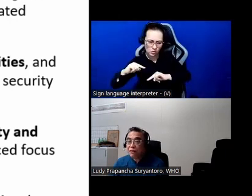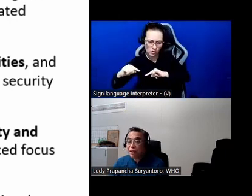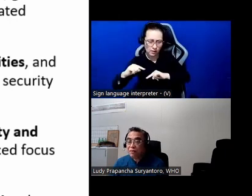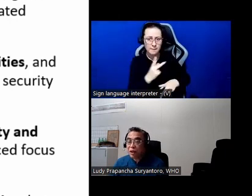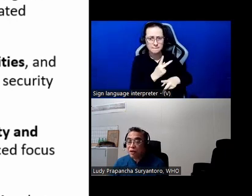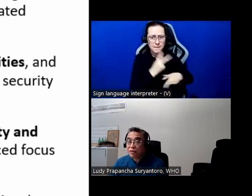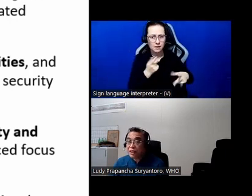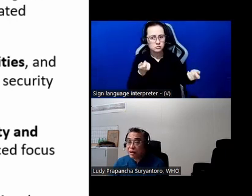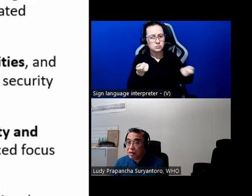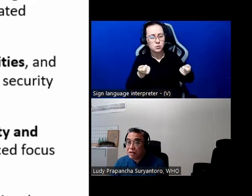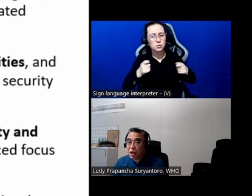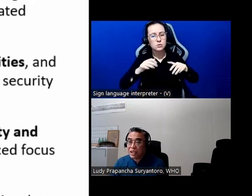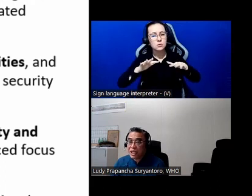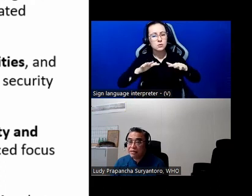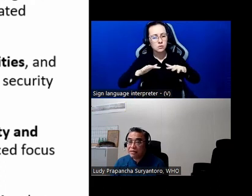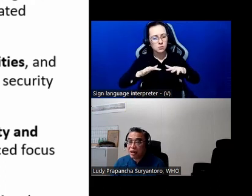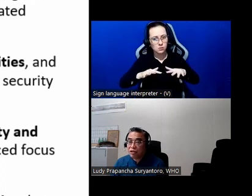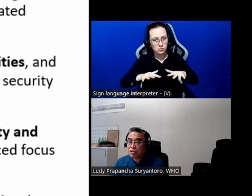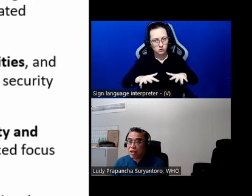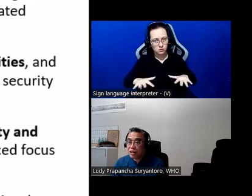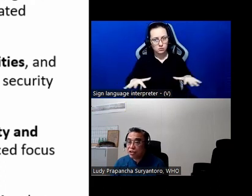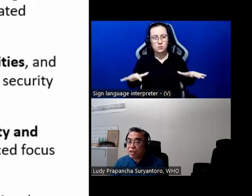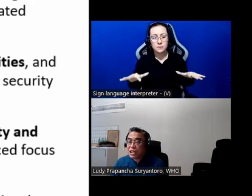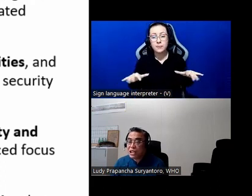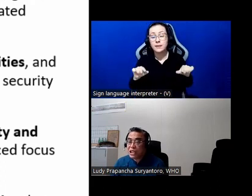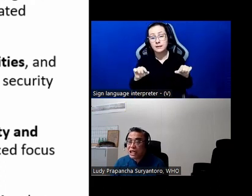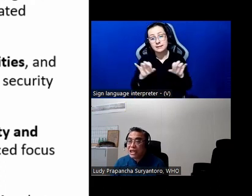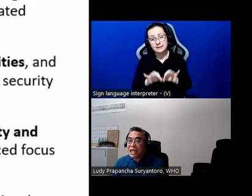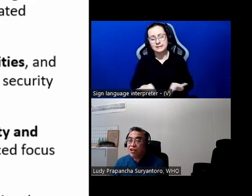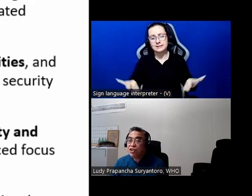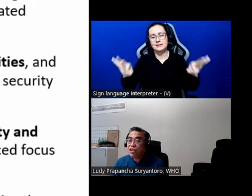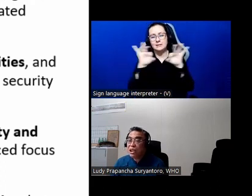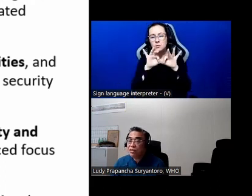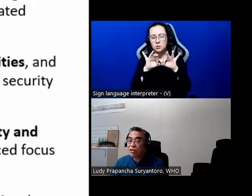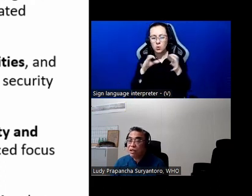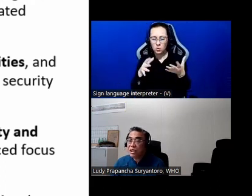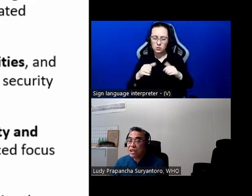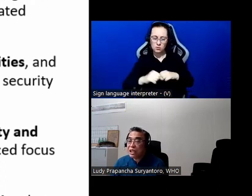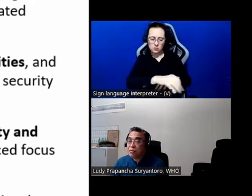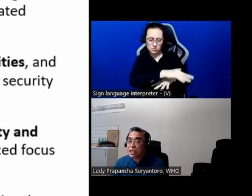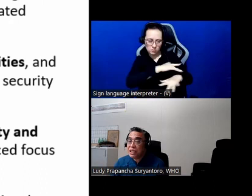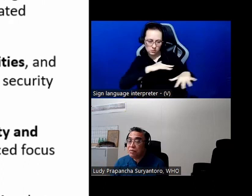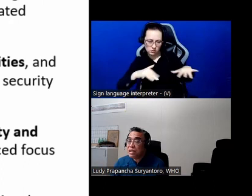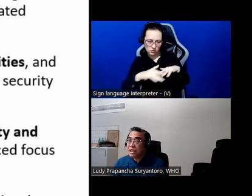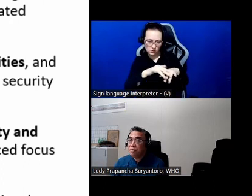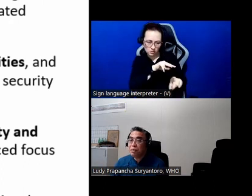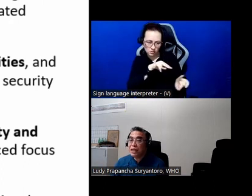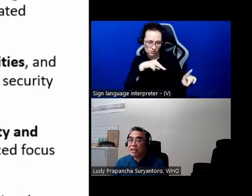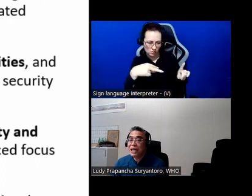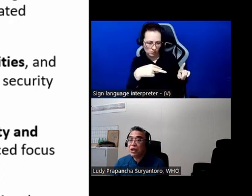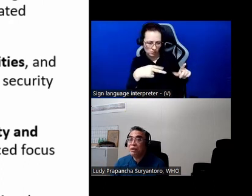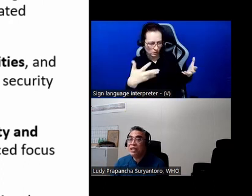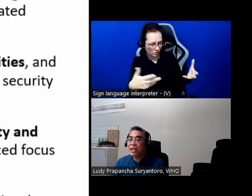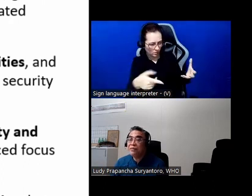of this urban context to the health security, national health security and emergency